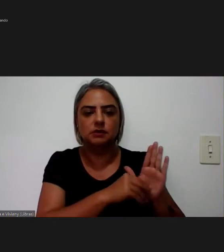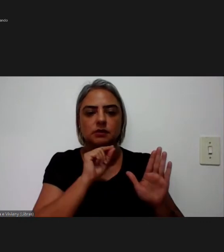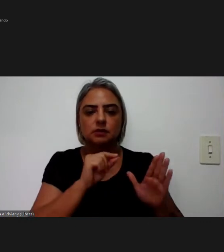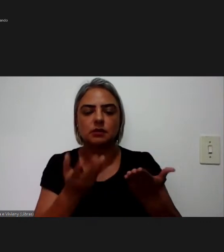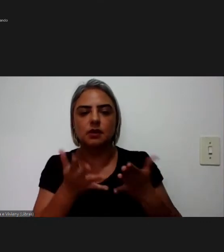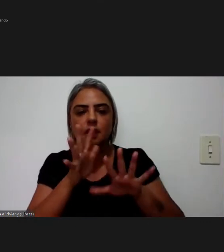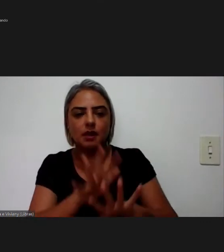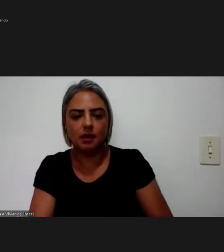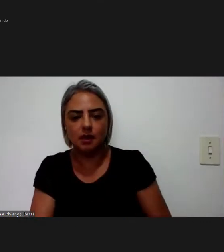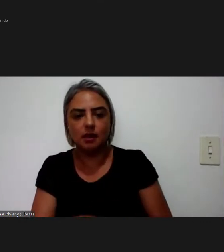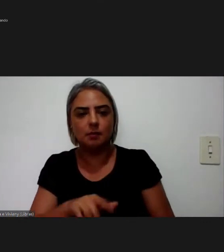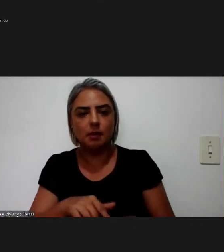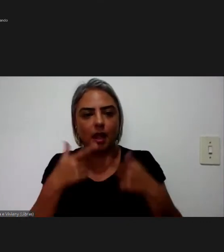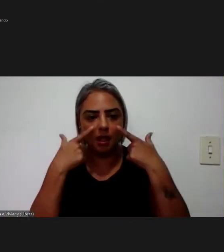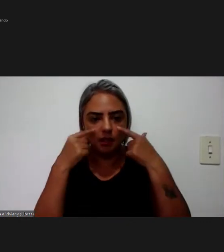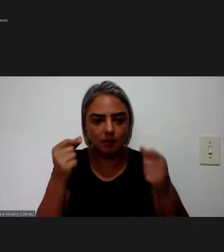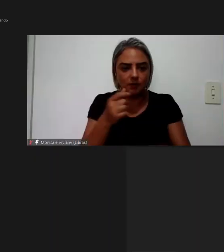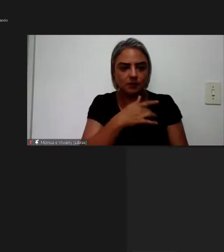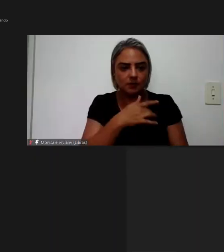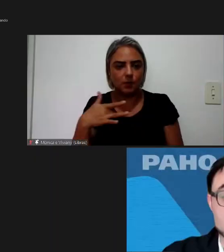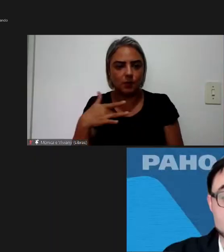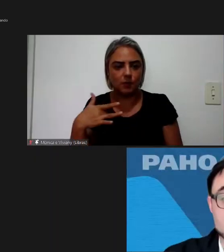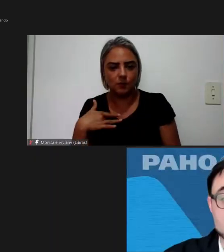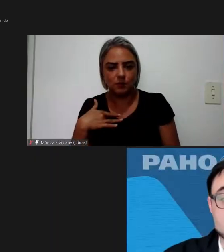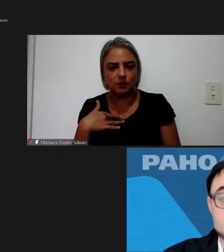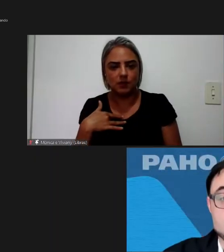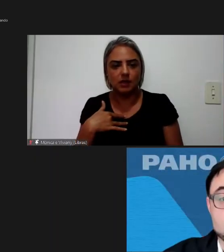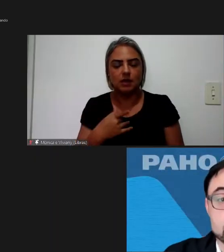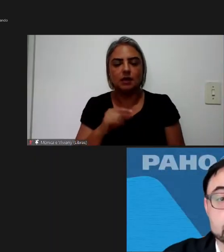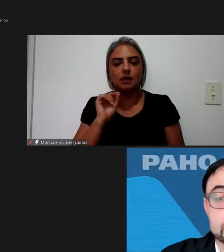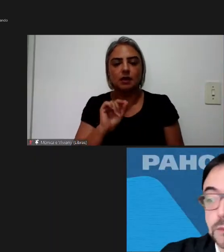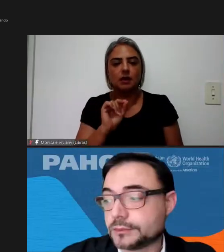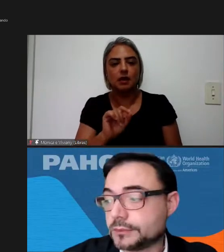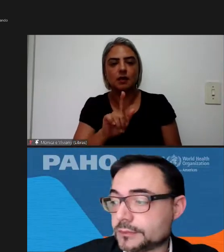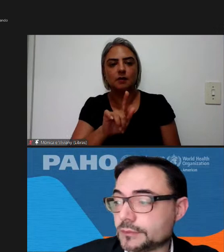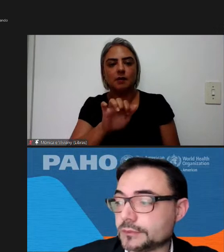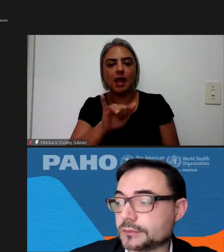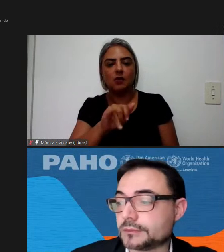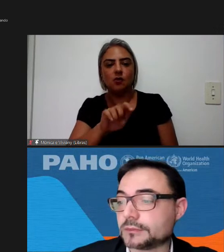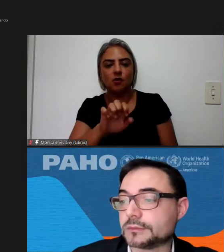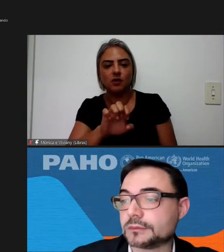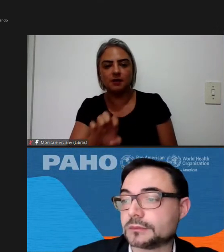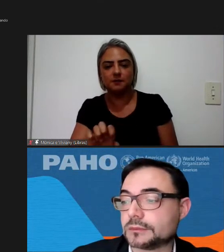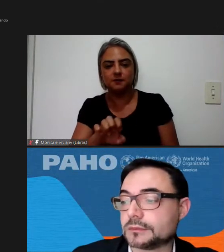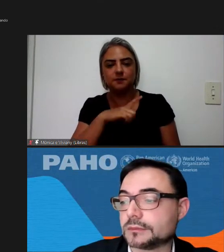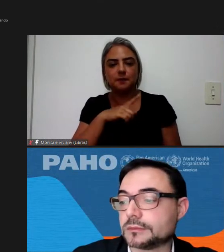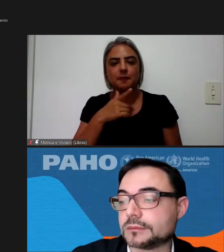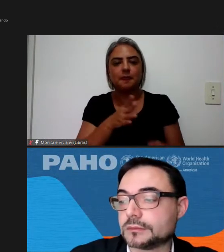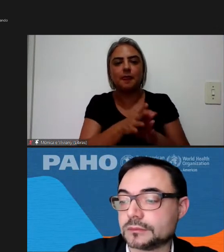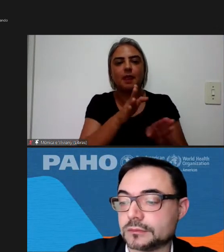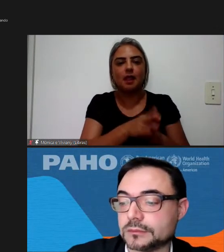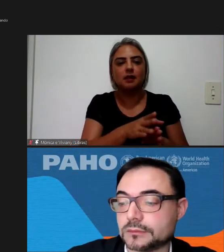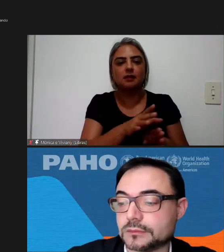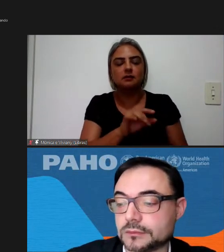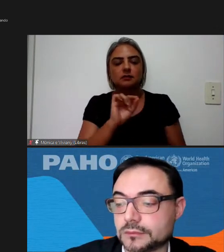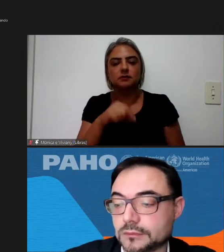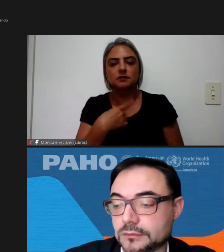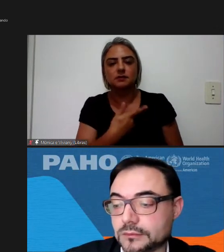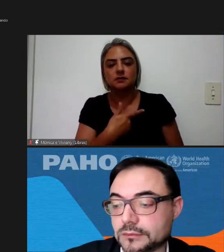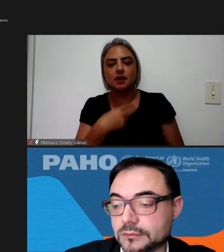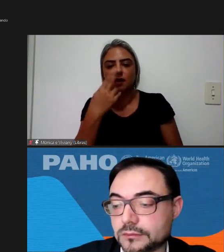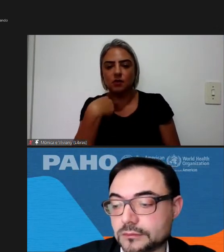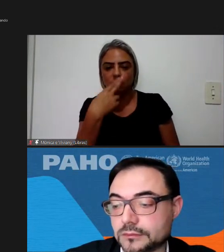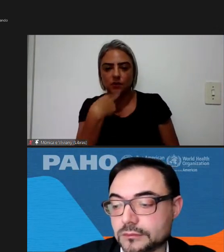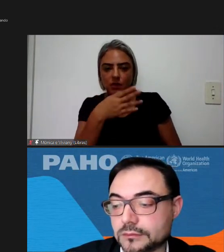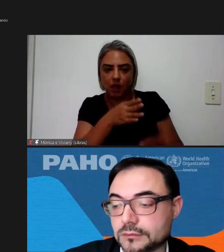incentive a more integrated model of primary care? And Gisele, the